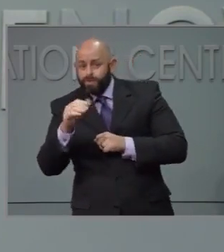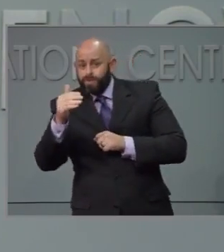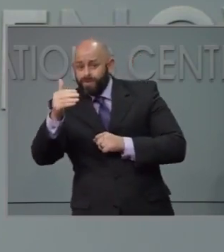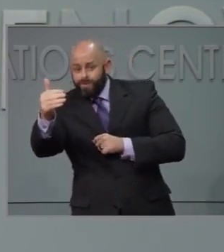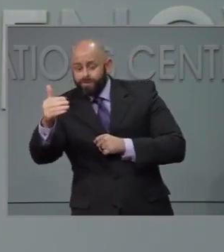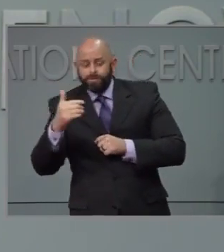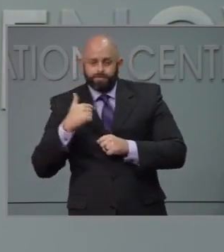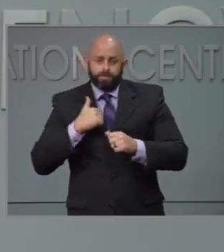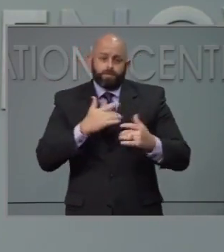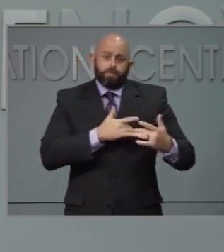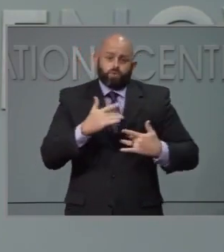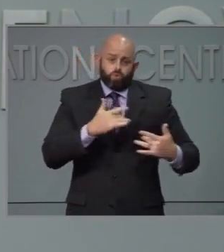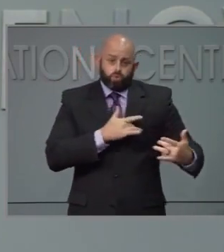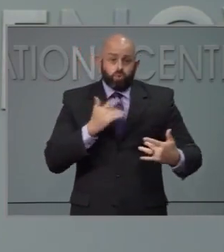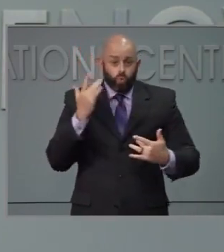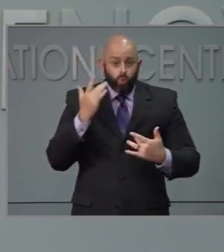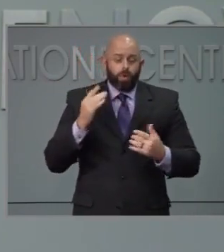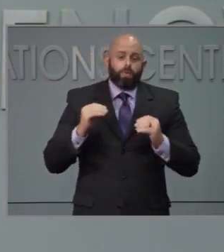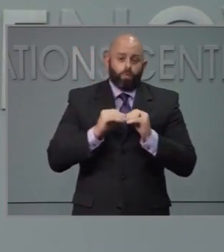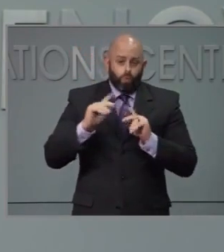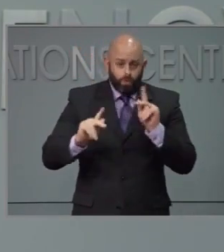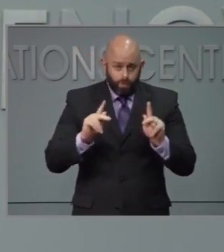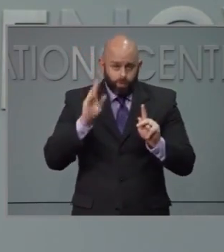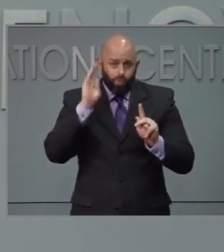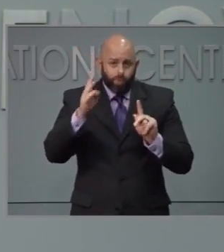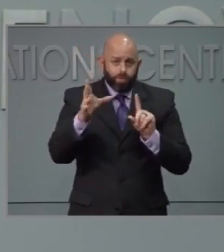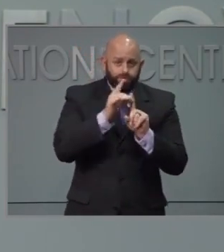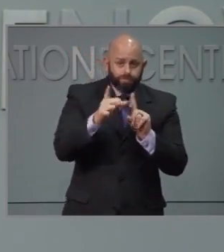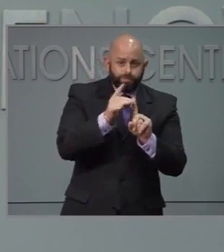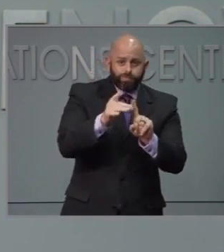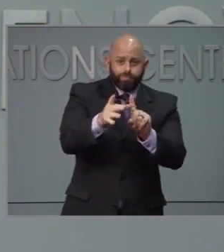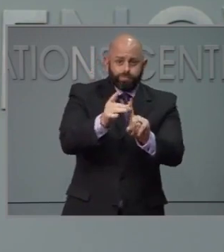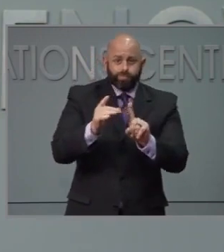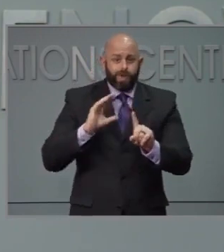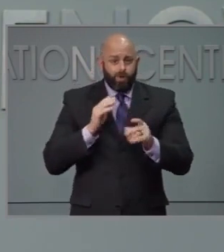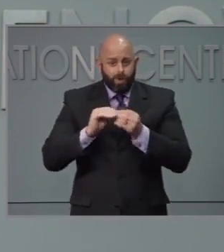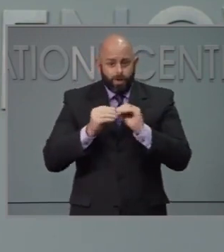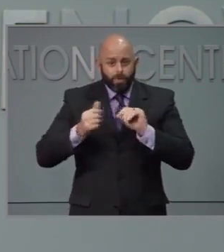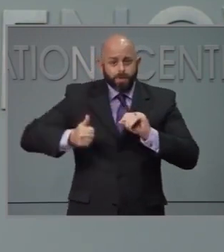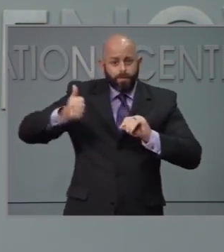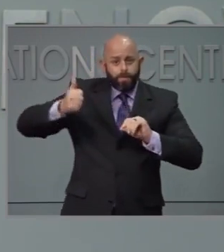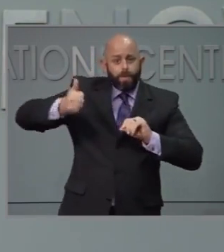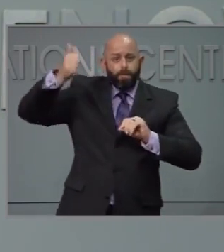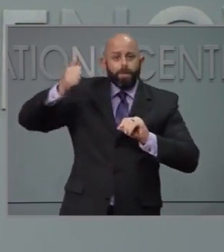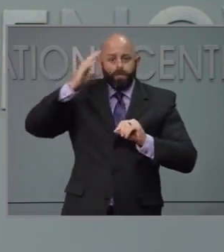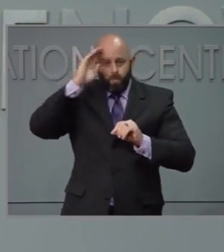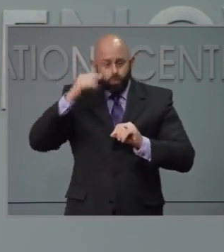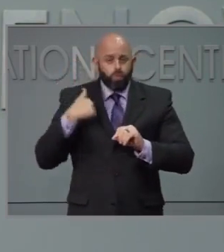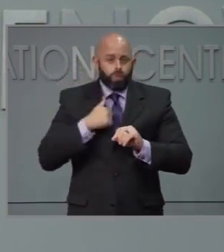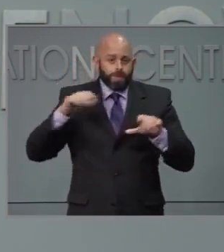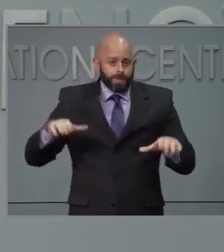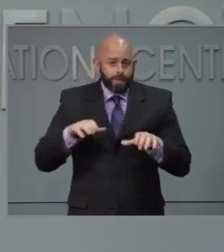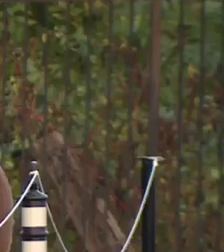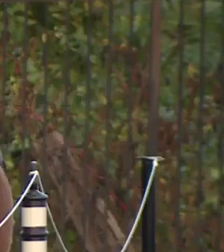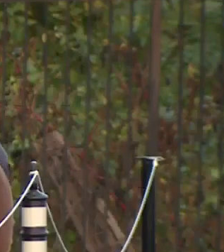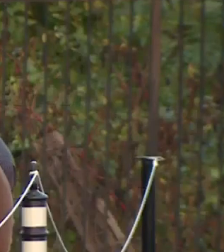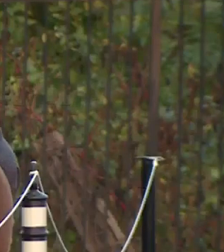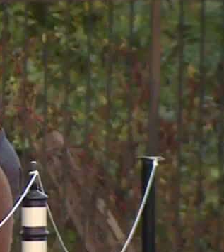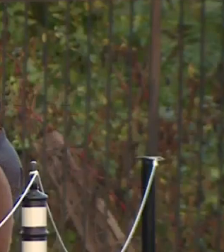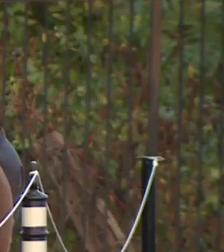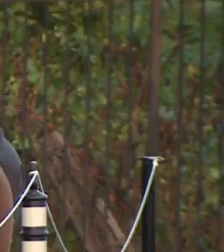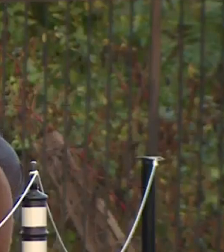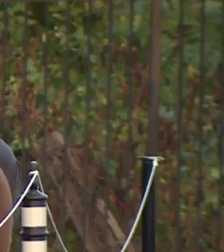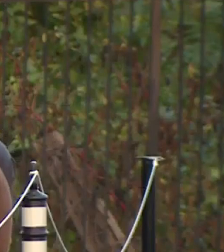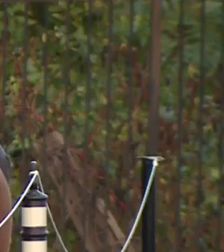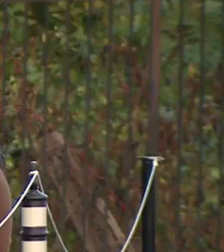cases are going up at a time where we are also seeing those lower temperatures and knowing that we're going to be doing more activities indoors. Our